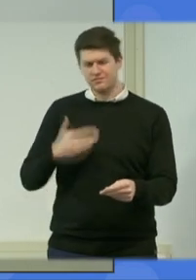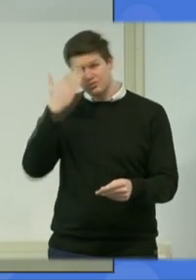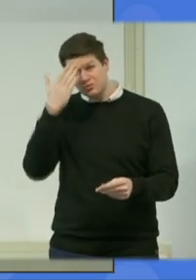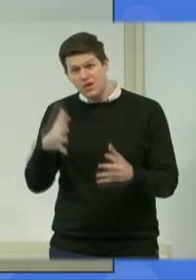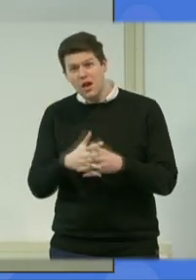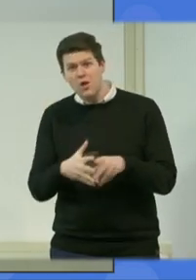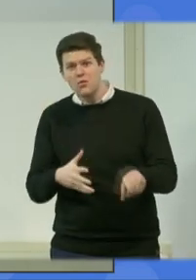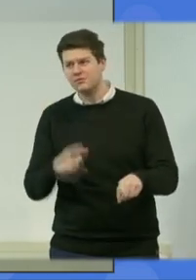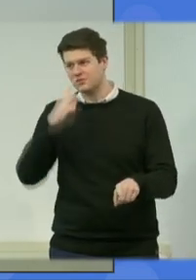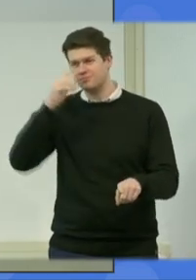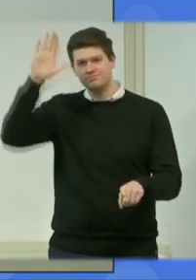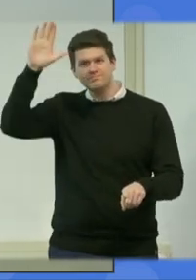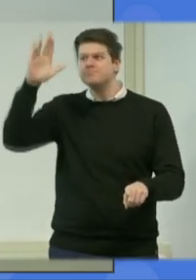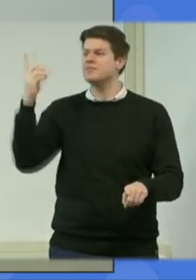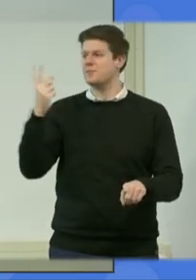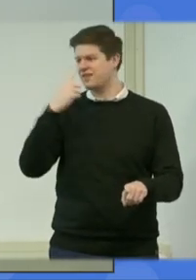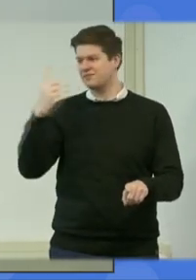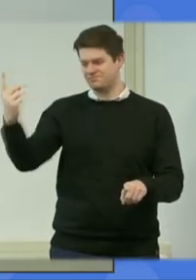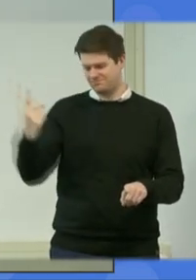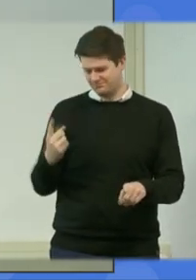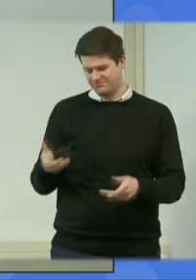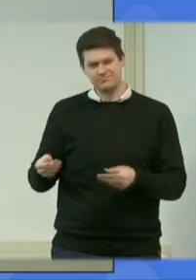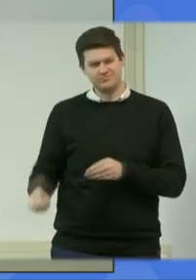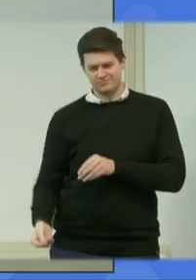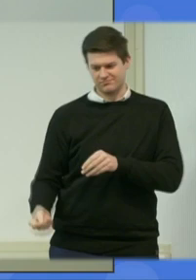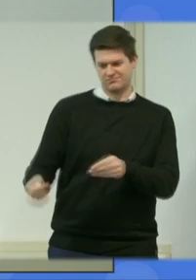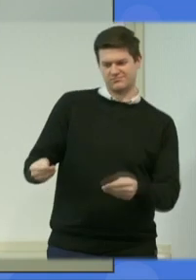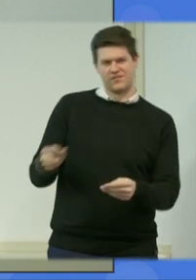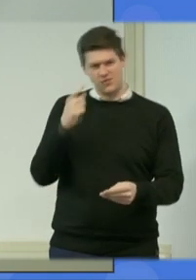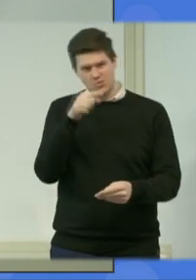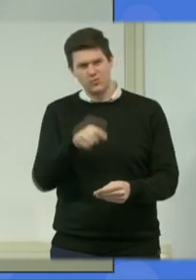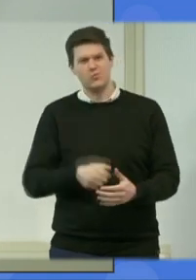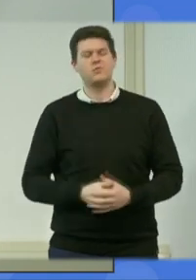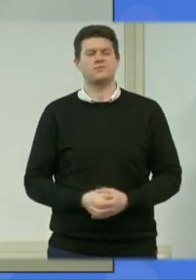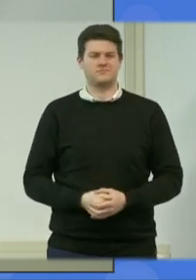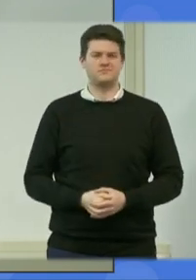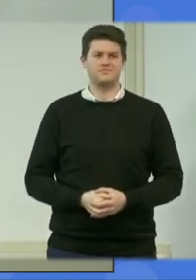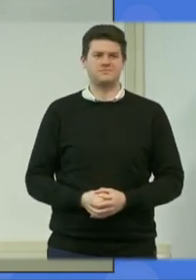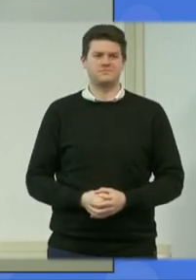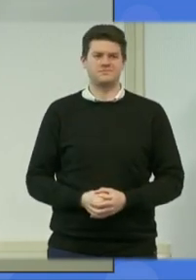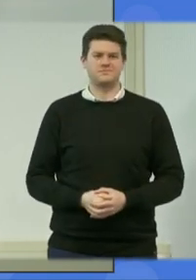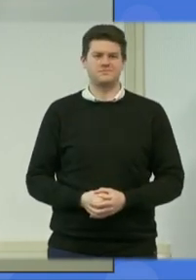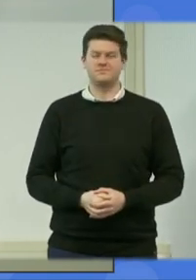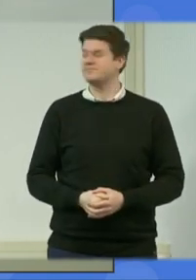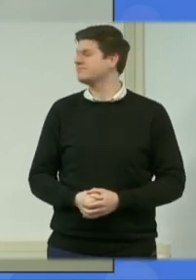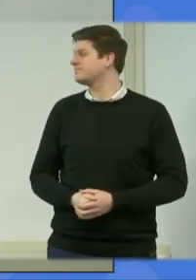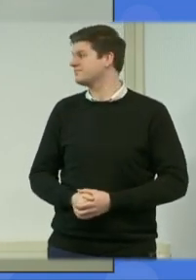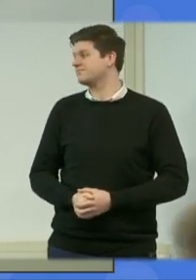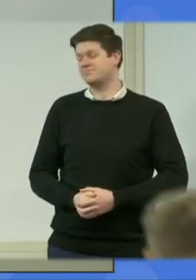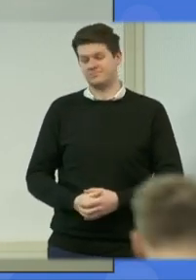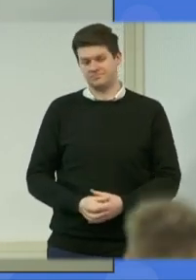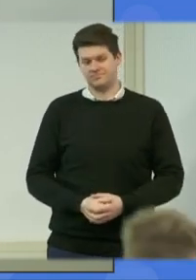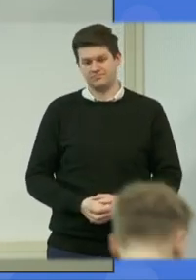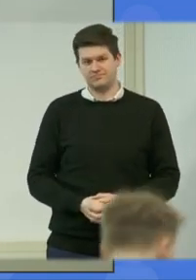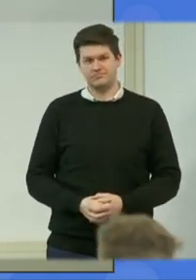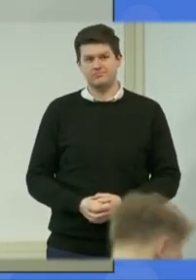stick your hand up and we can kind of come and give it a jig and see if it does work. But otherwise, we can provide something for you to write on. So do just check your tables